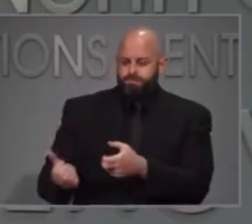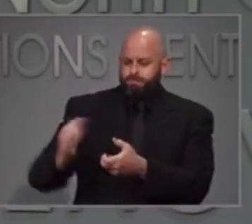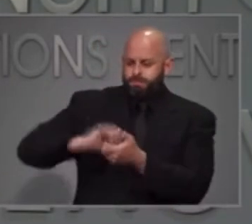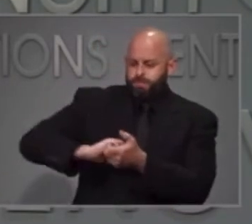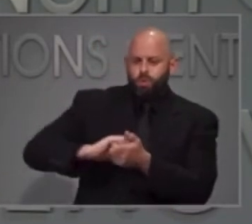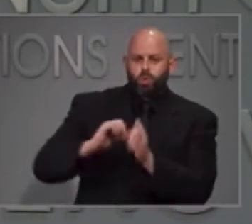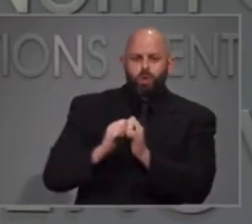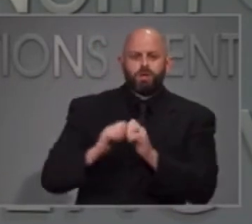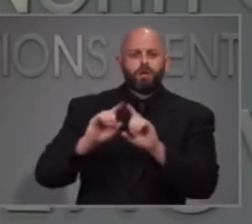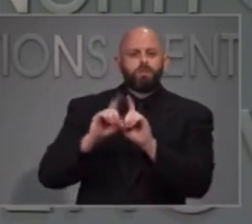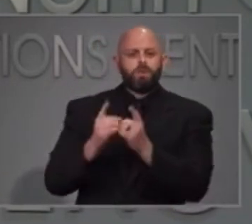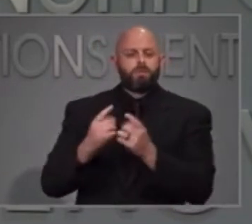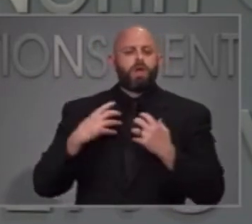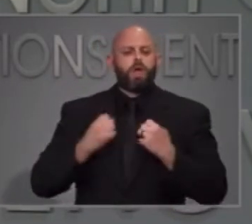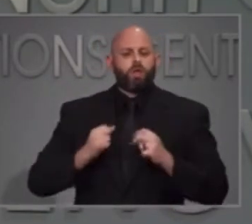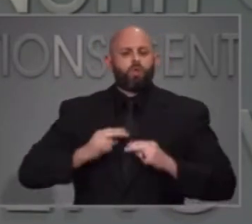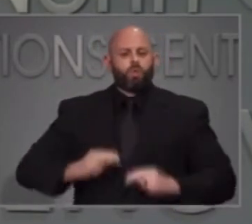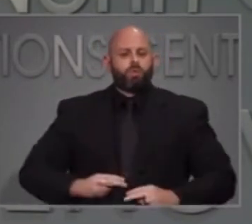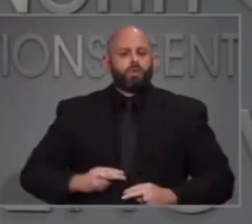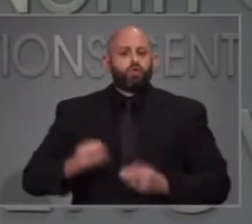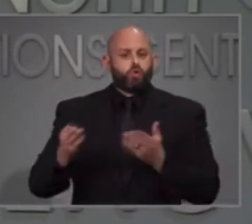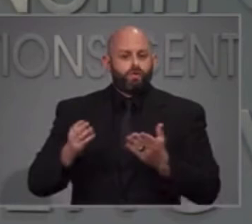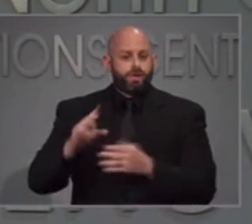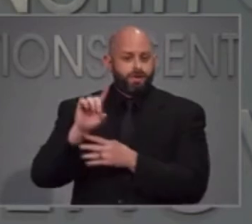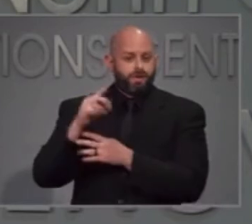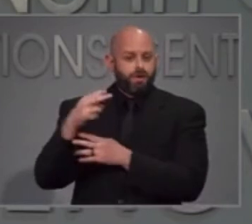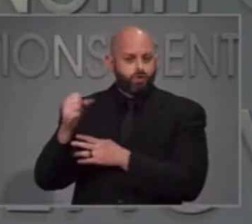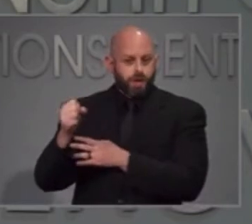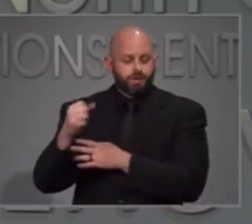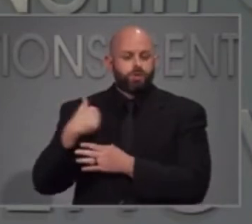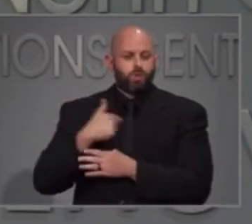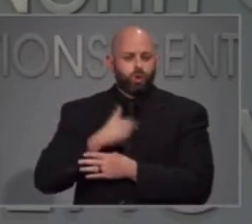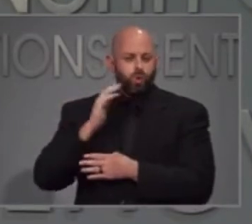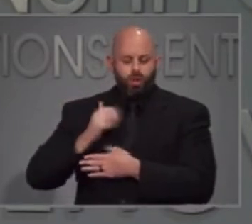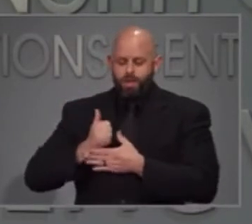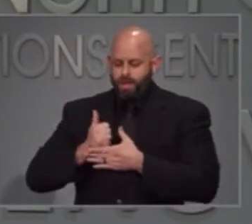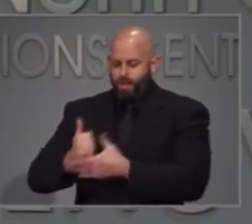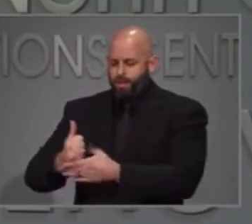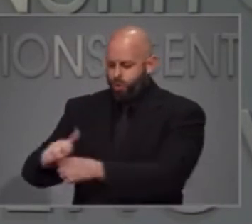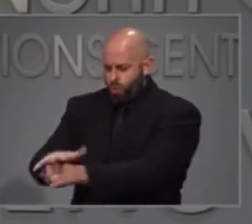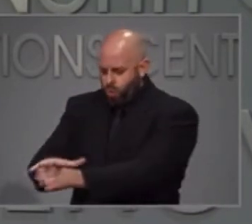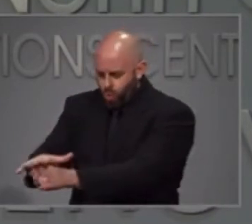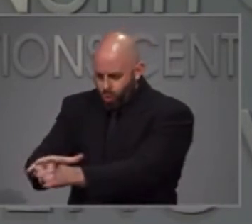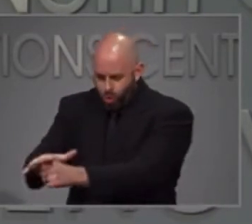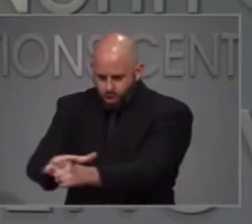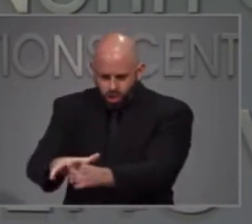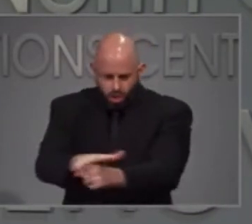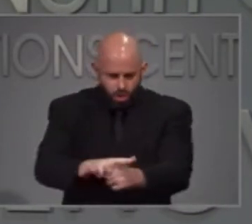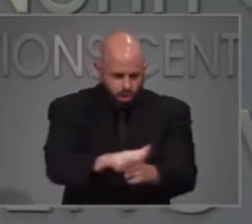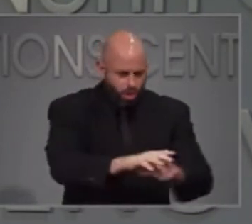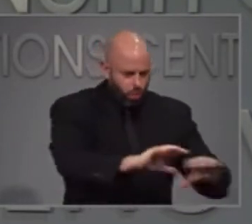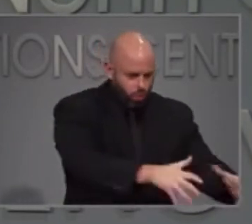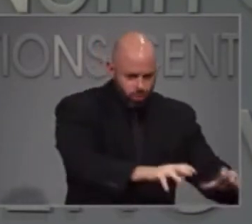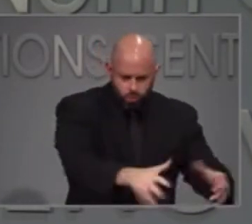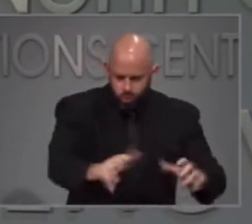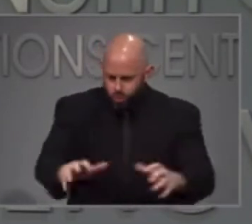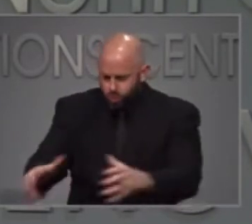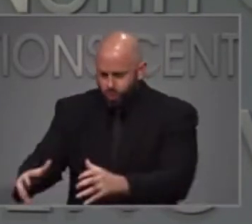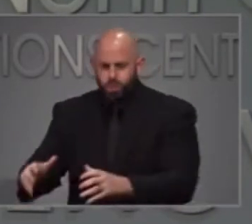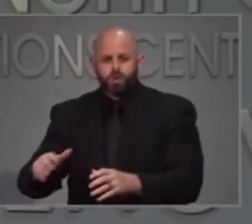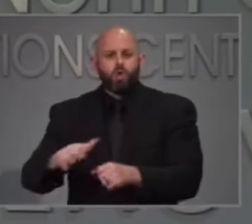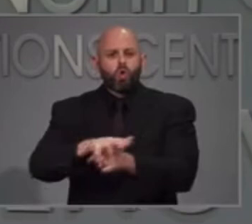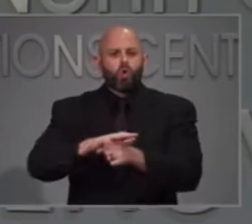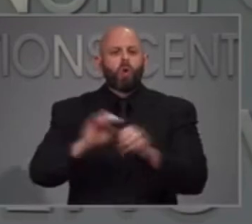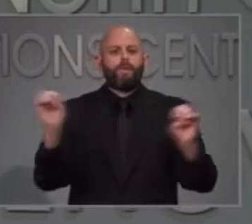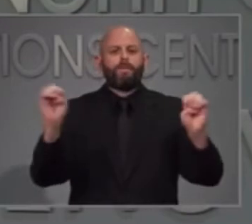Services, would also assist our local partners at the local health departments and their